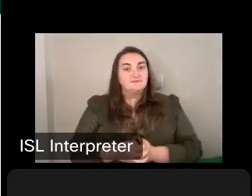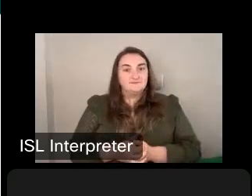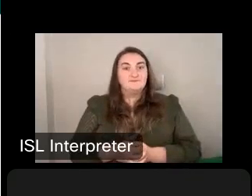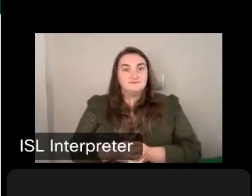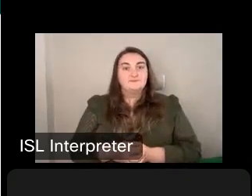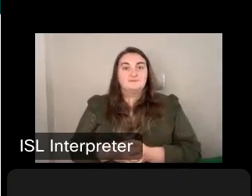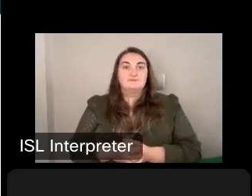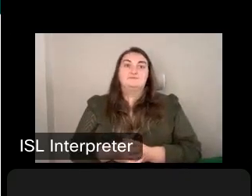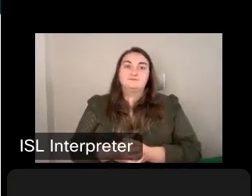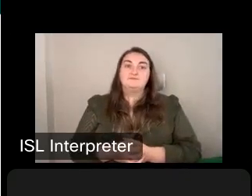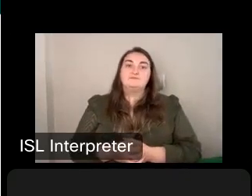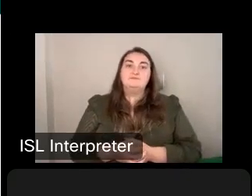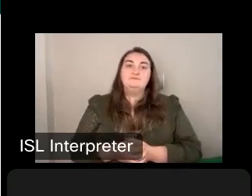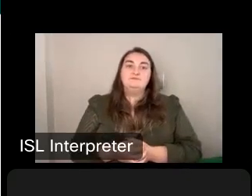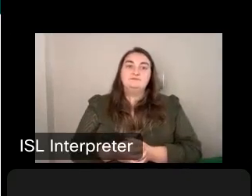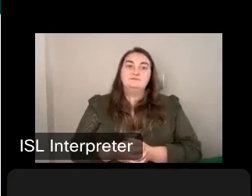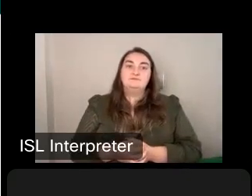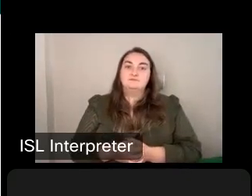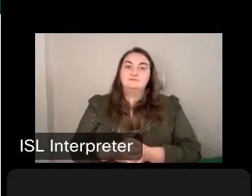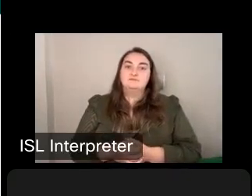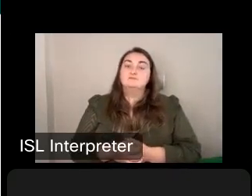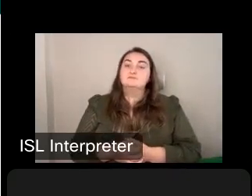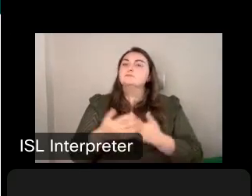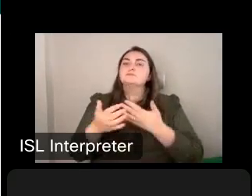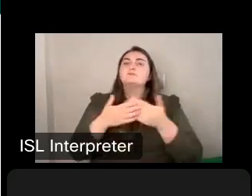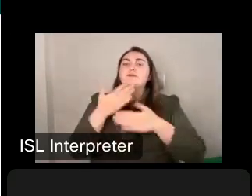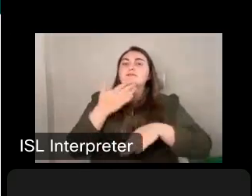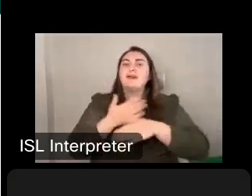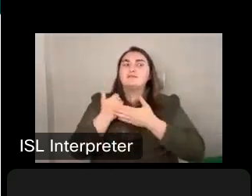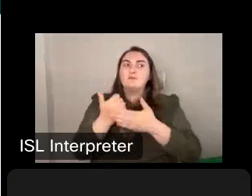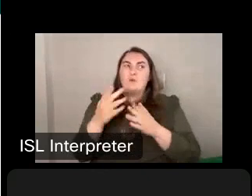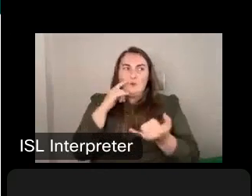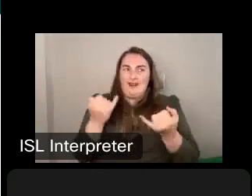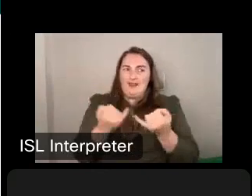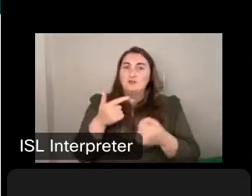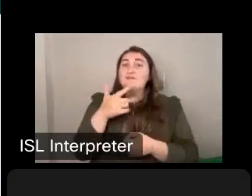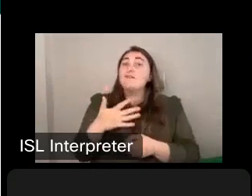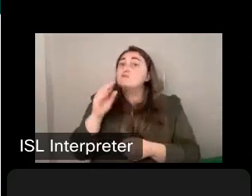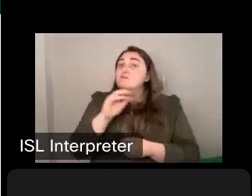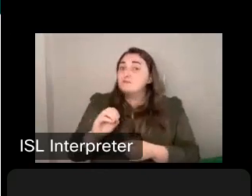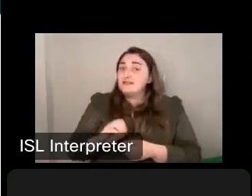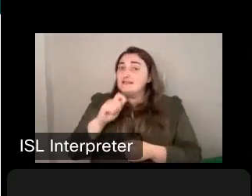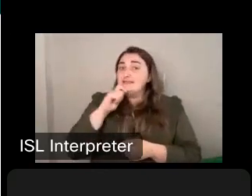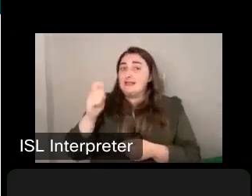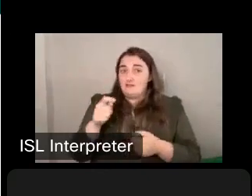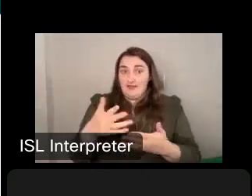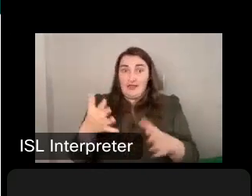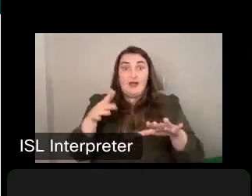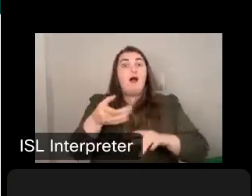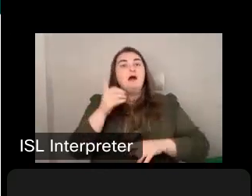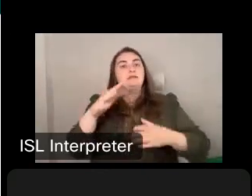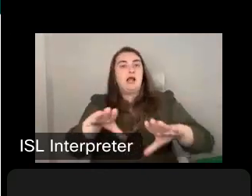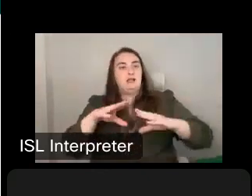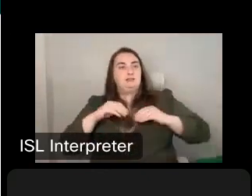please. So what does staff support look like? So 25% reported they received the support they needed from the